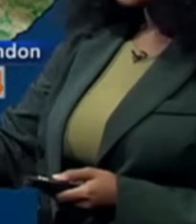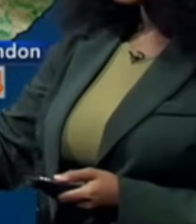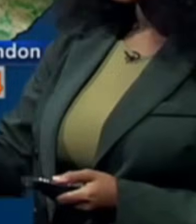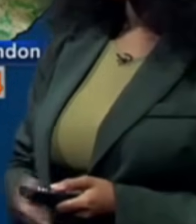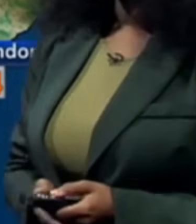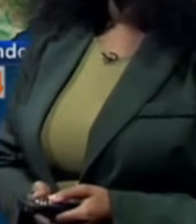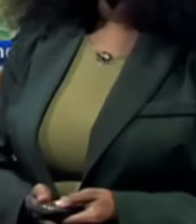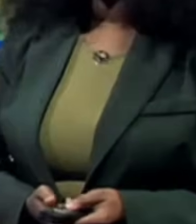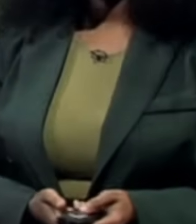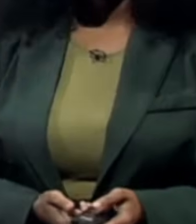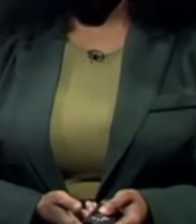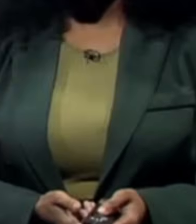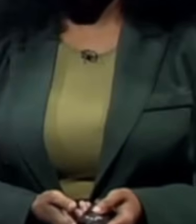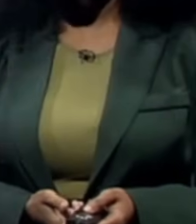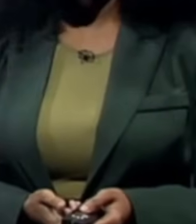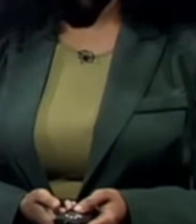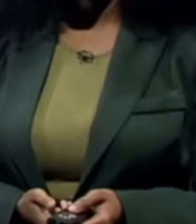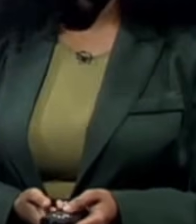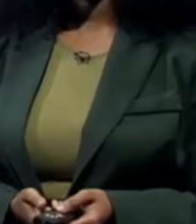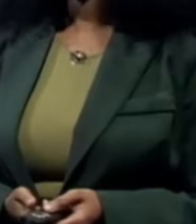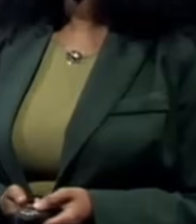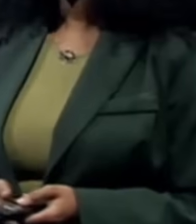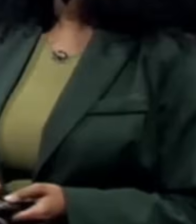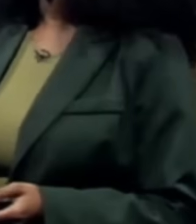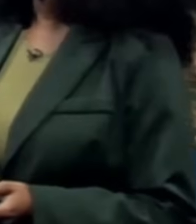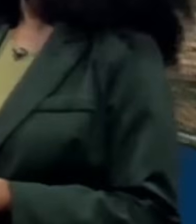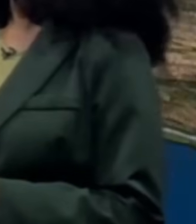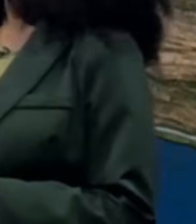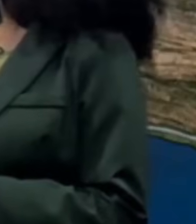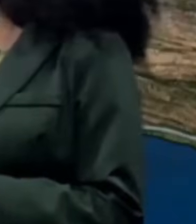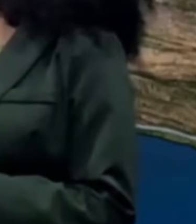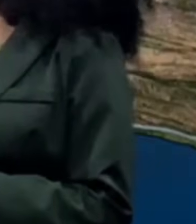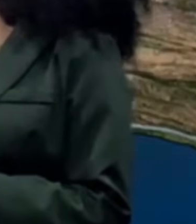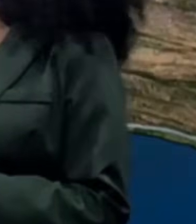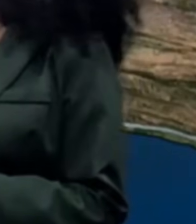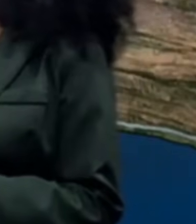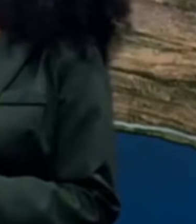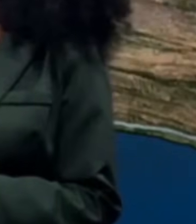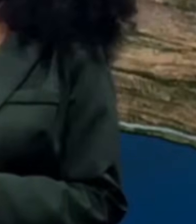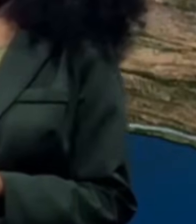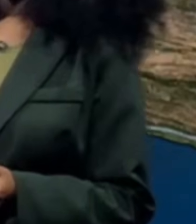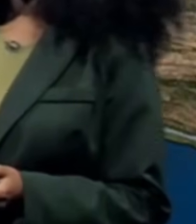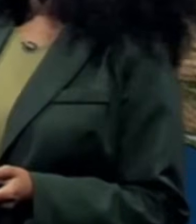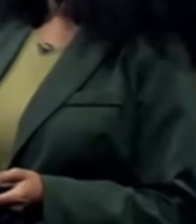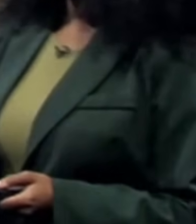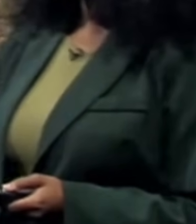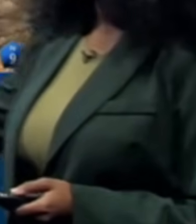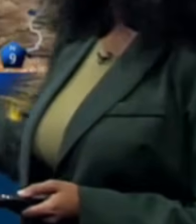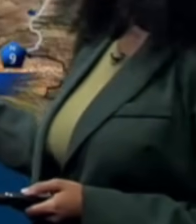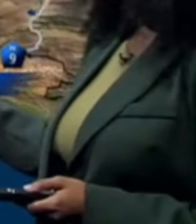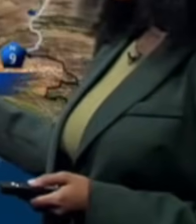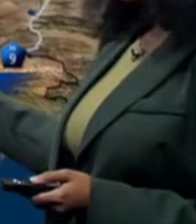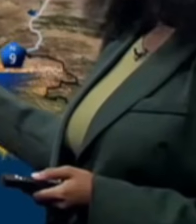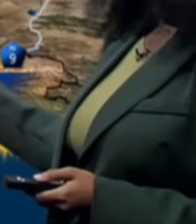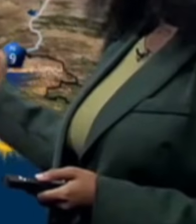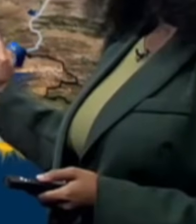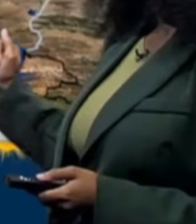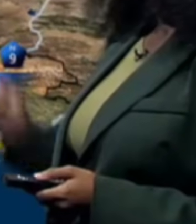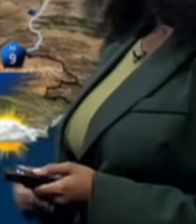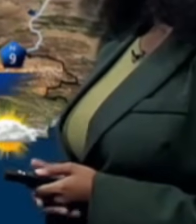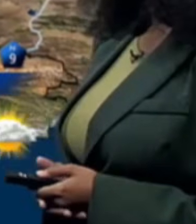lebella Makhanda ka digata di le 17 go ya go di le 26 Western Cape le teng mo provinceng go tla nna le tlhabo ya letsatsi Oudtshoorn e